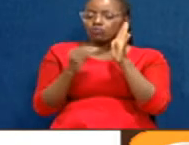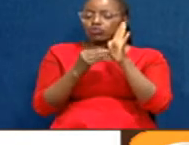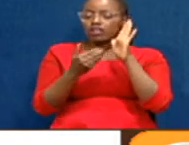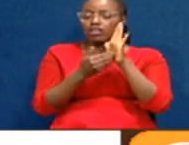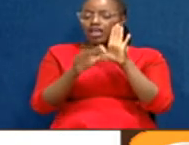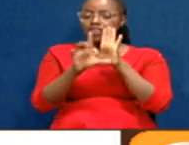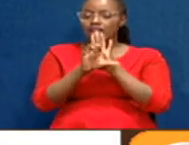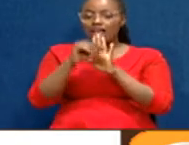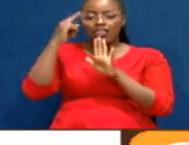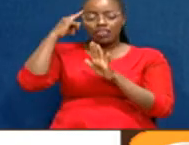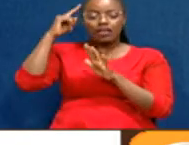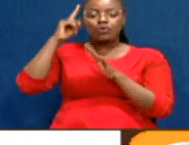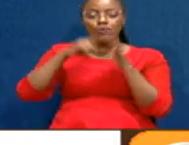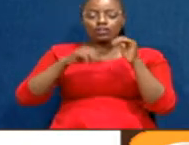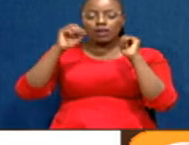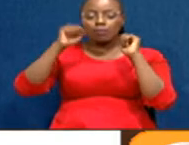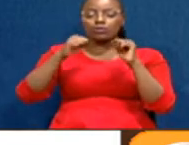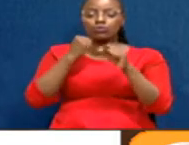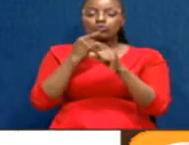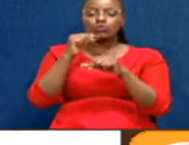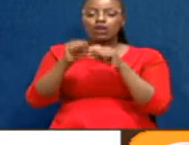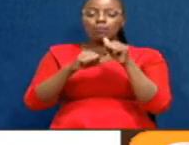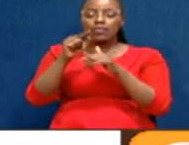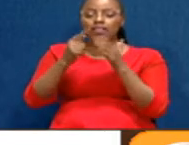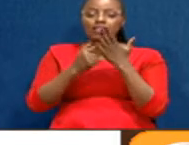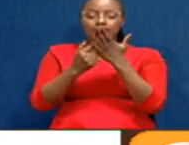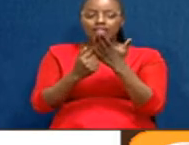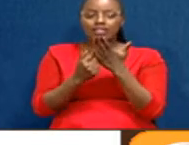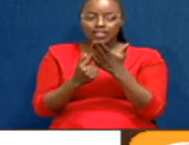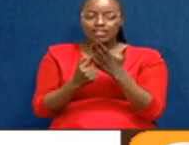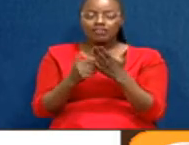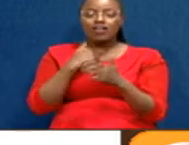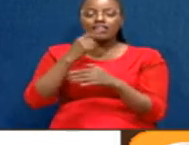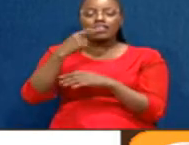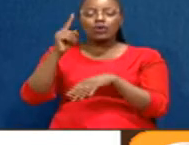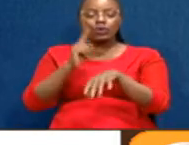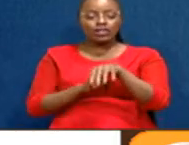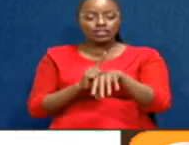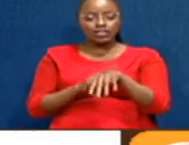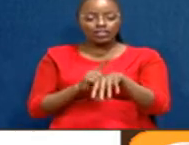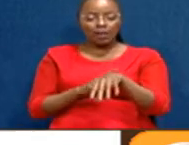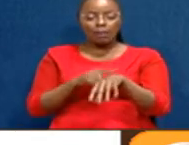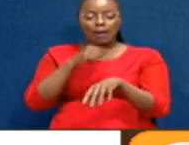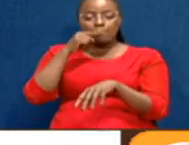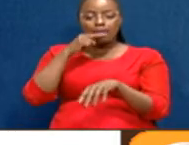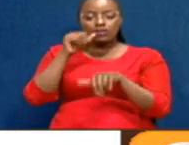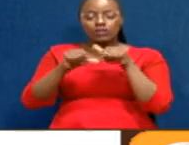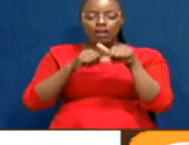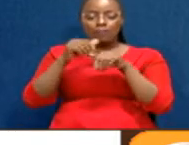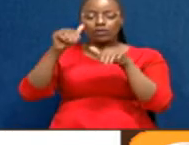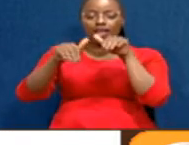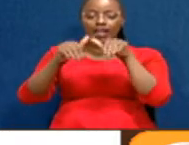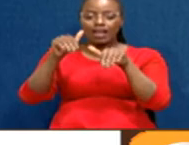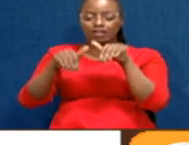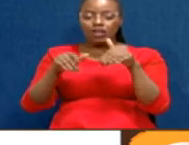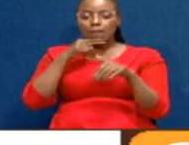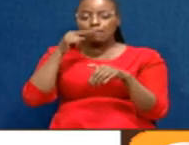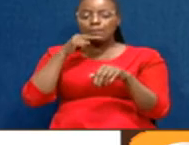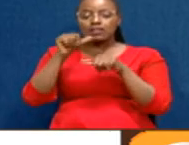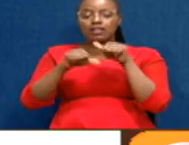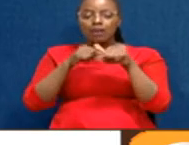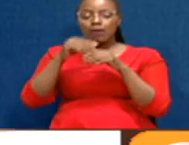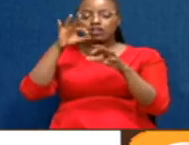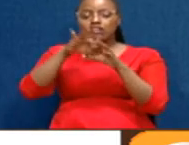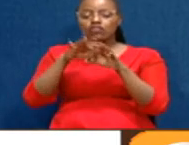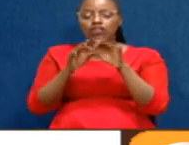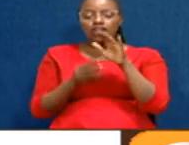law. I think that is what I can talk about. And this discussion, Waiga, has come at the right time. Mentioning about the elections, mentioning about the